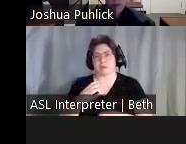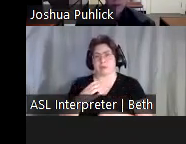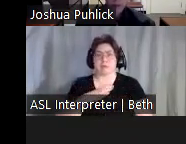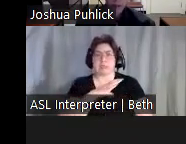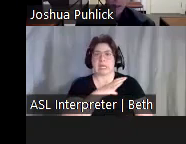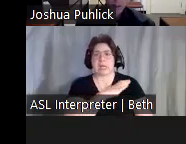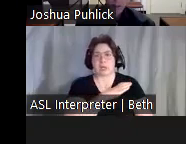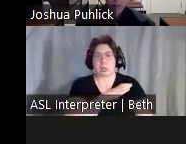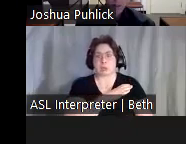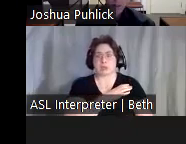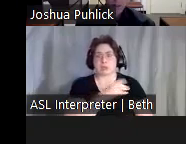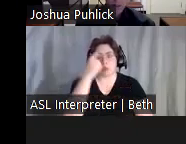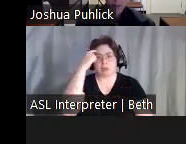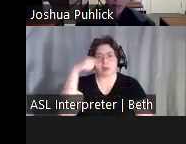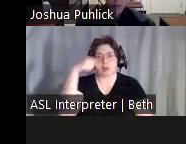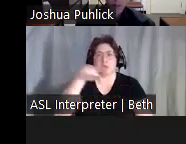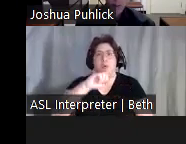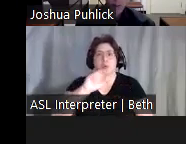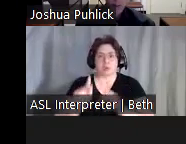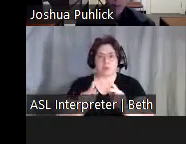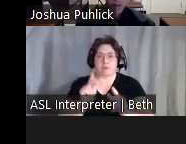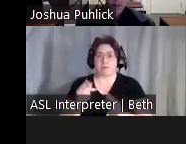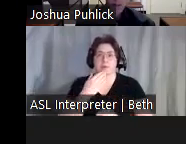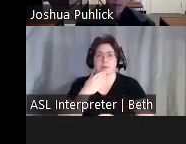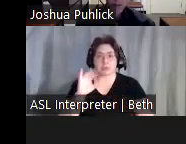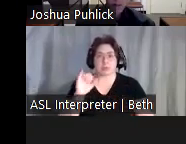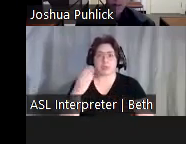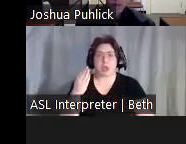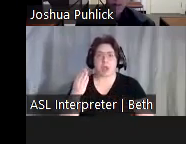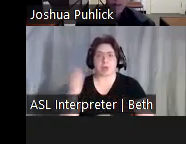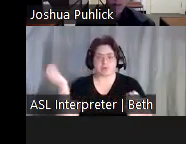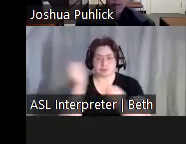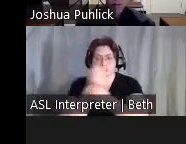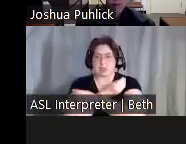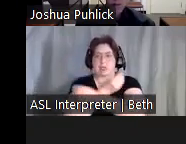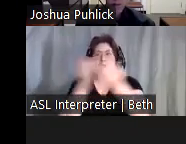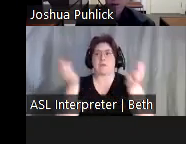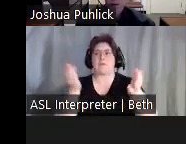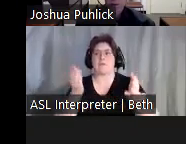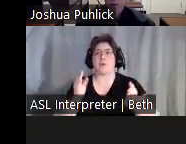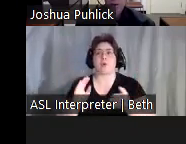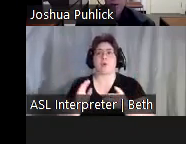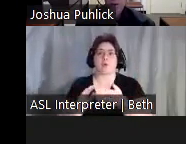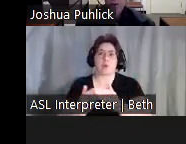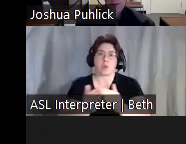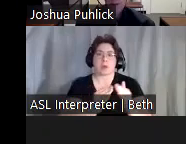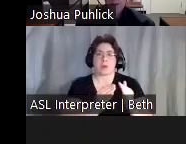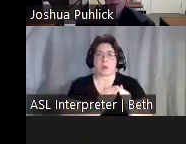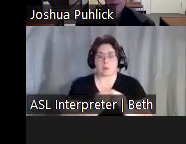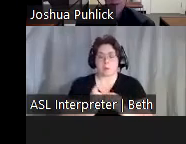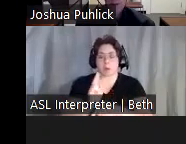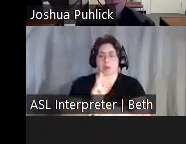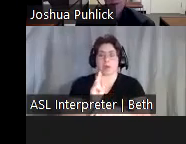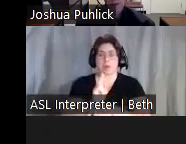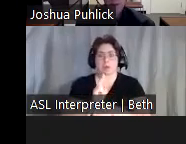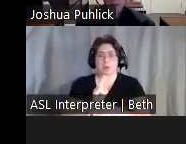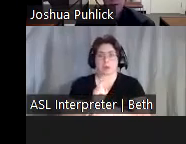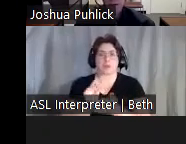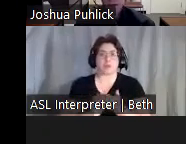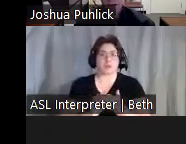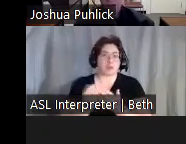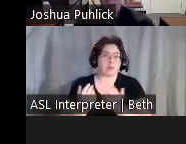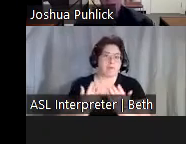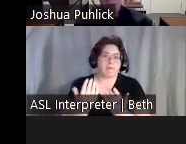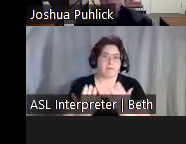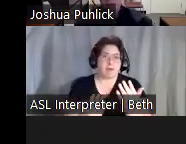a good job of informing the community about the use of prescribed fire. I think there's a lot